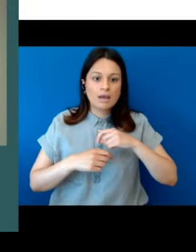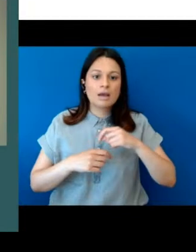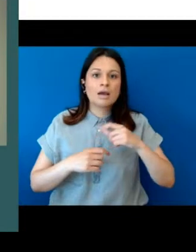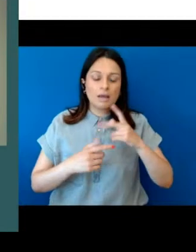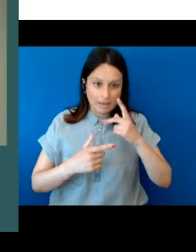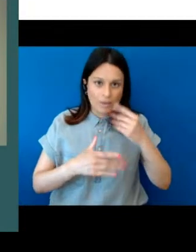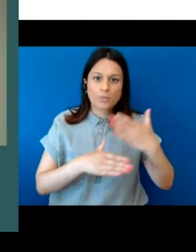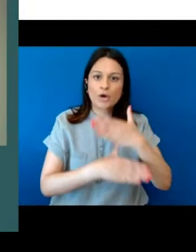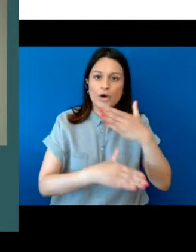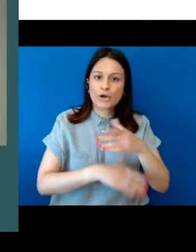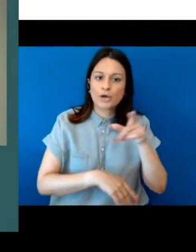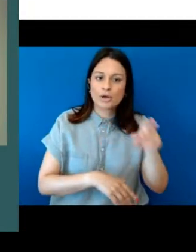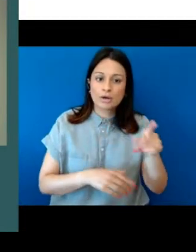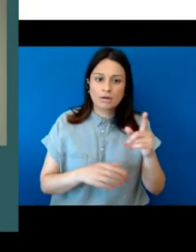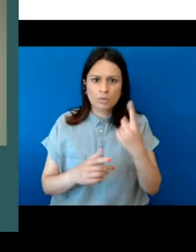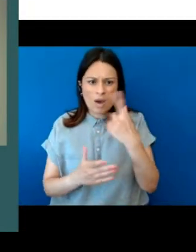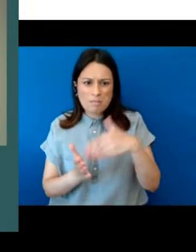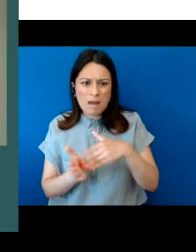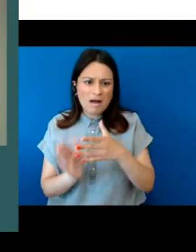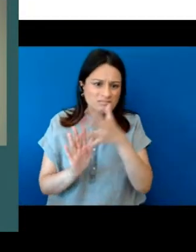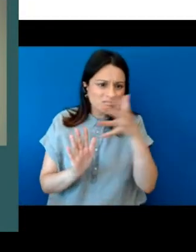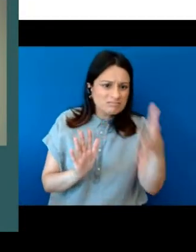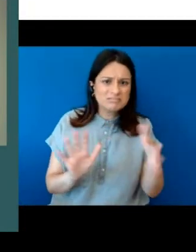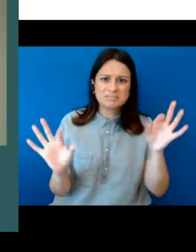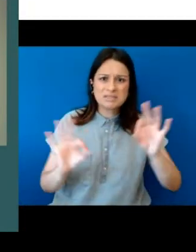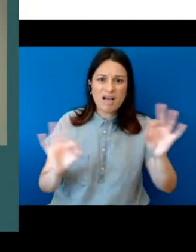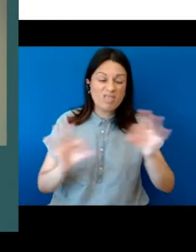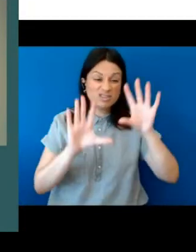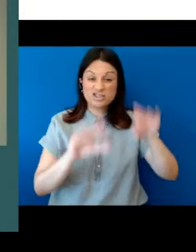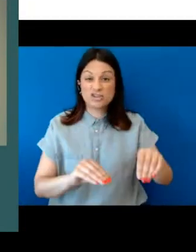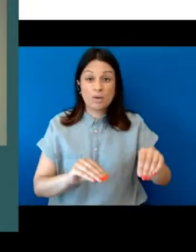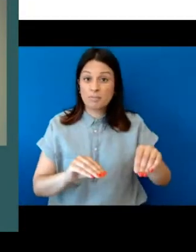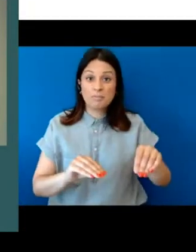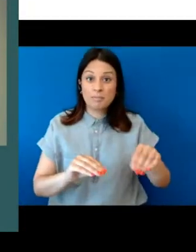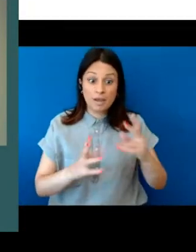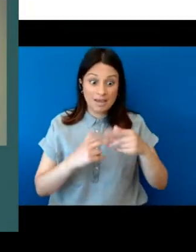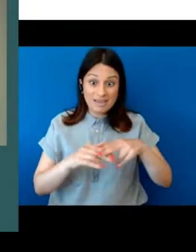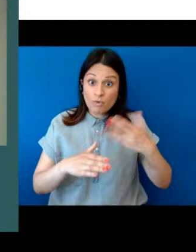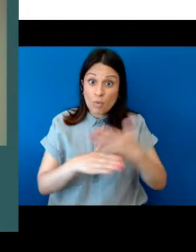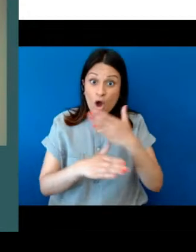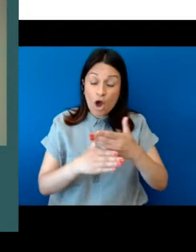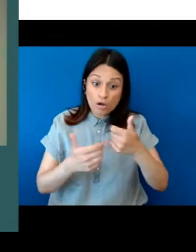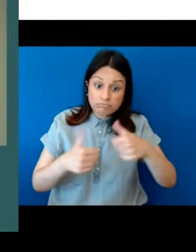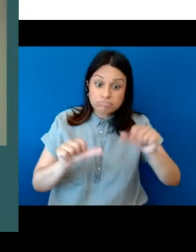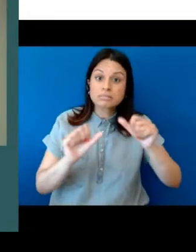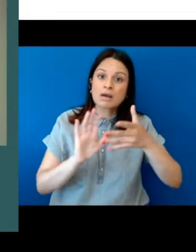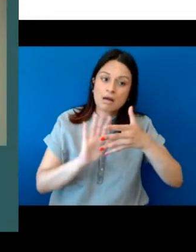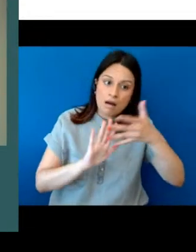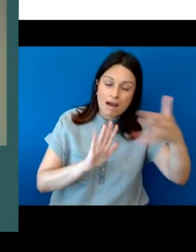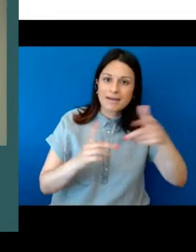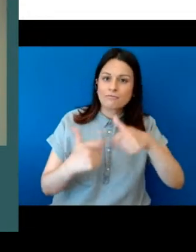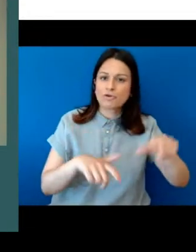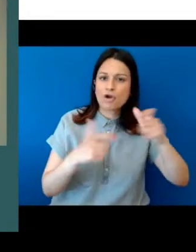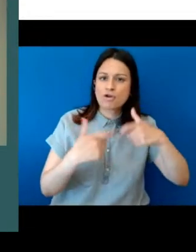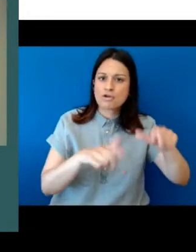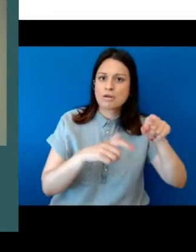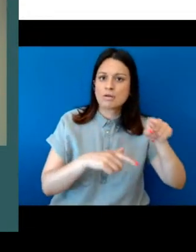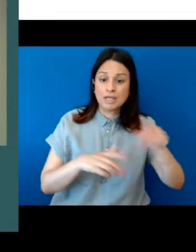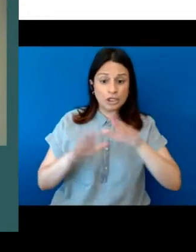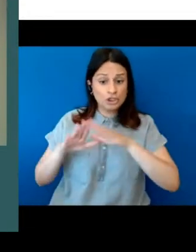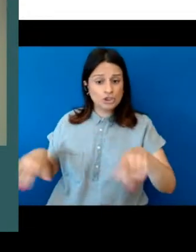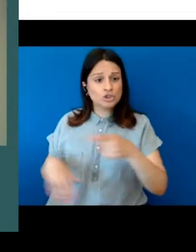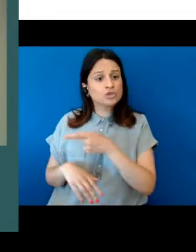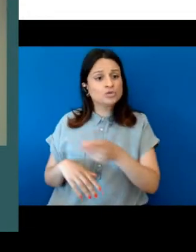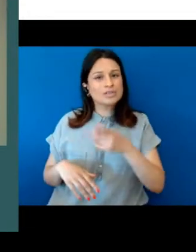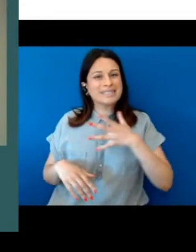then if they're not working at all, just stop them. If they are working, keep them going. But in children, you do need to watch